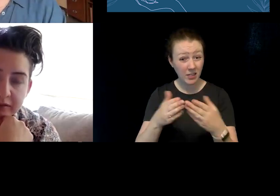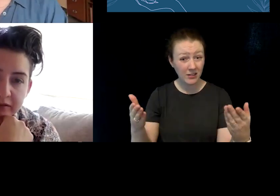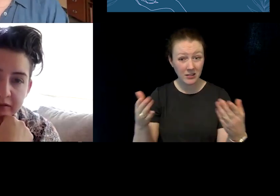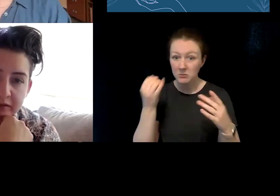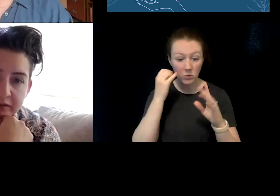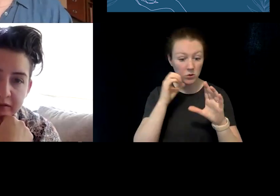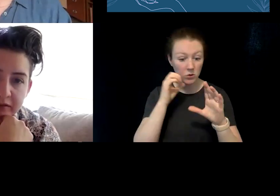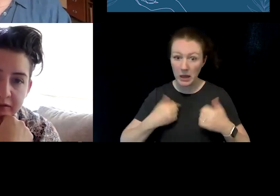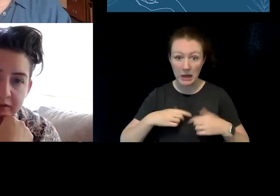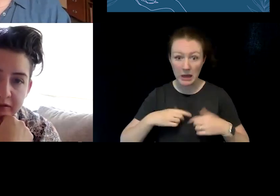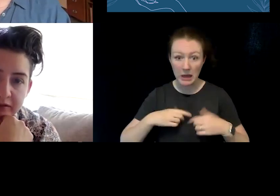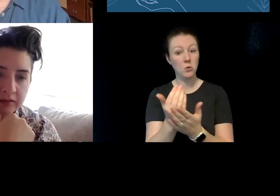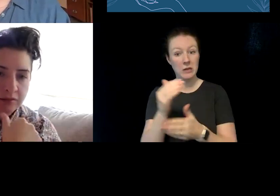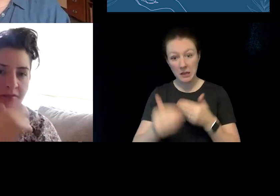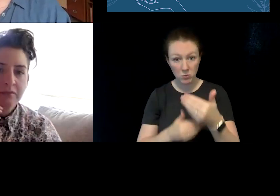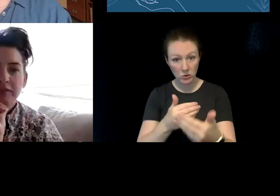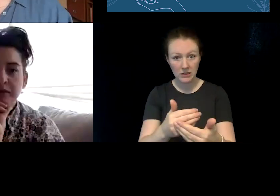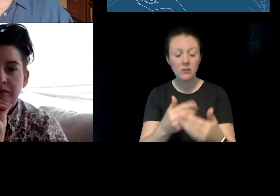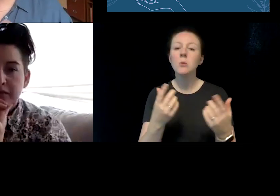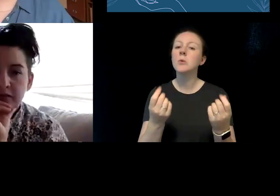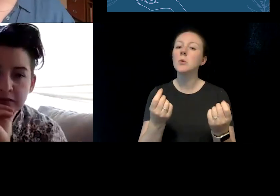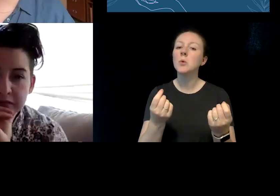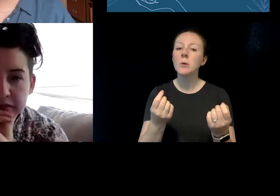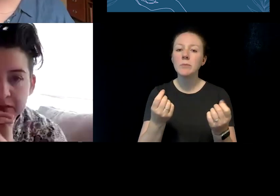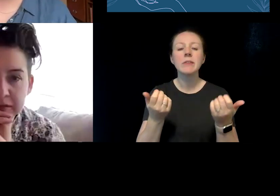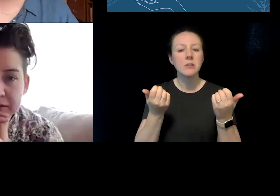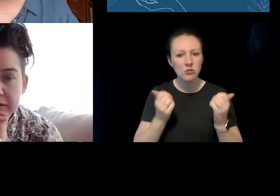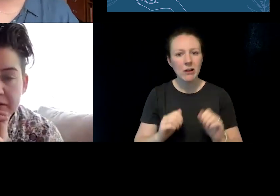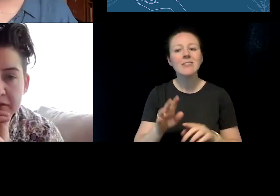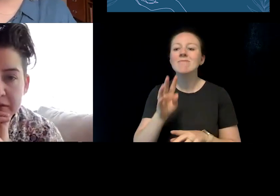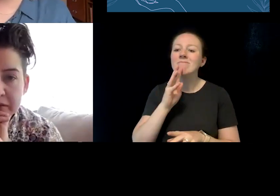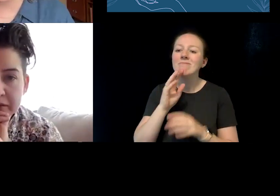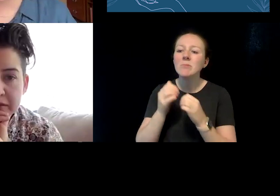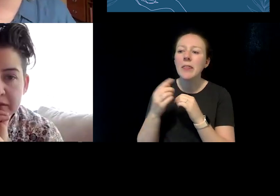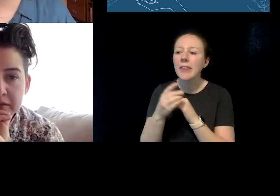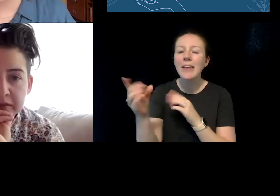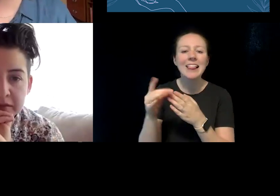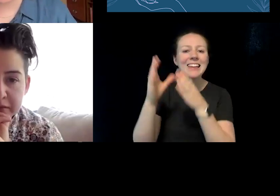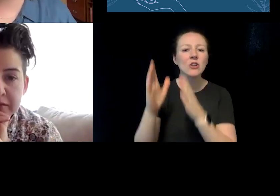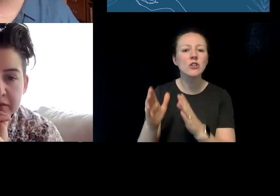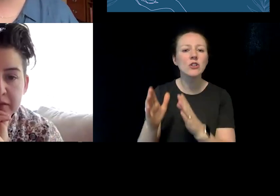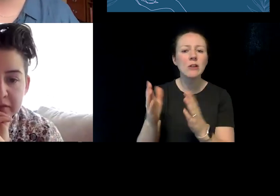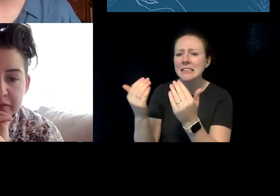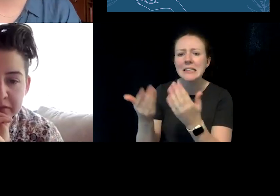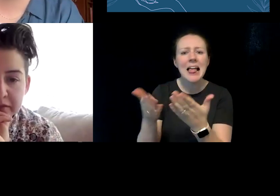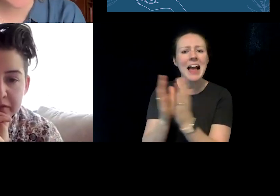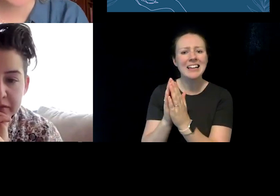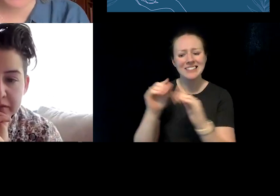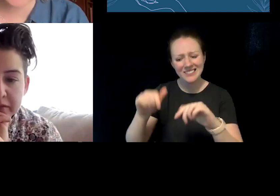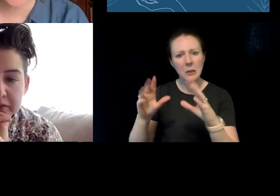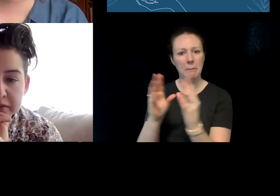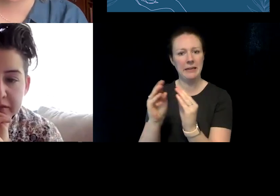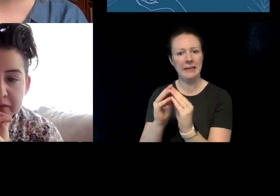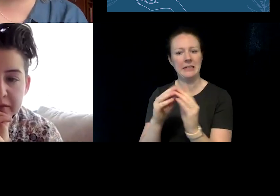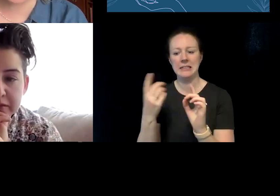kind of these processes, I think one thing to do is to talk to the leaders of the room about having things like this in place. So there is